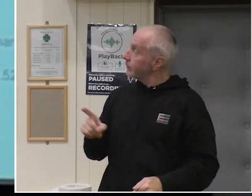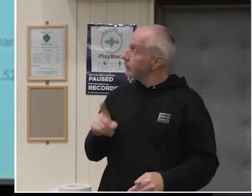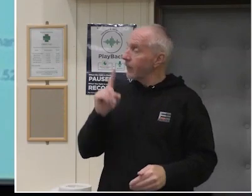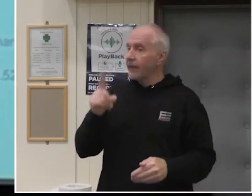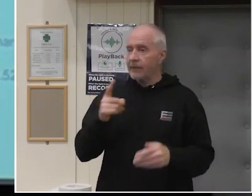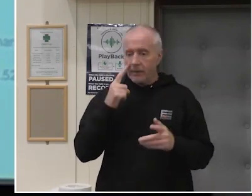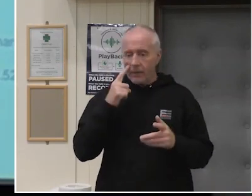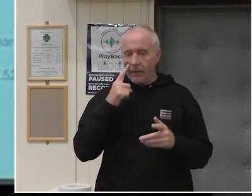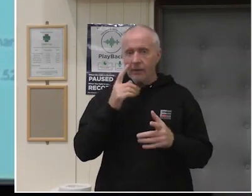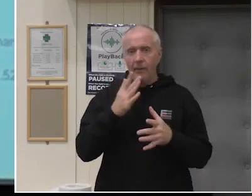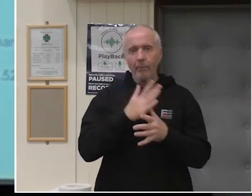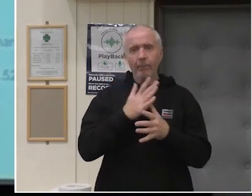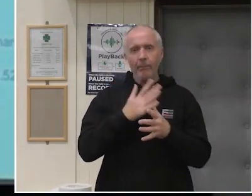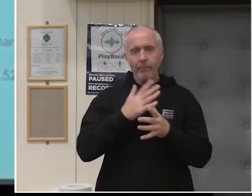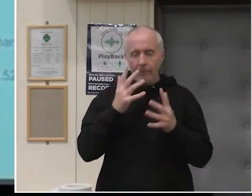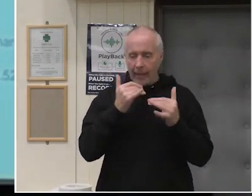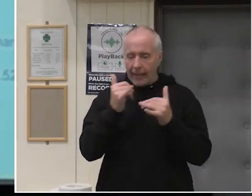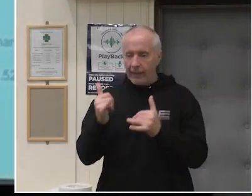pilot experiments.